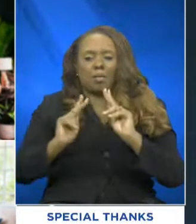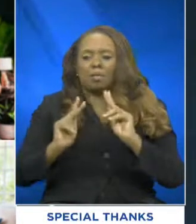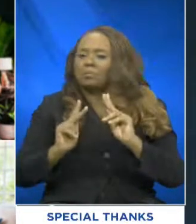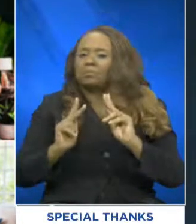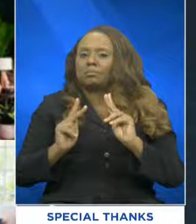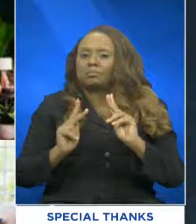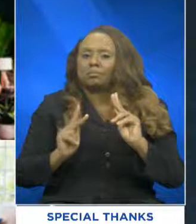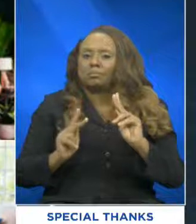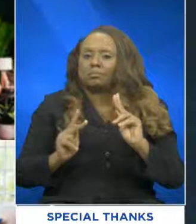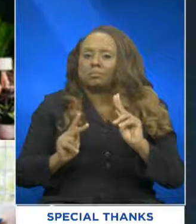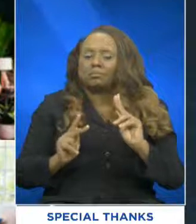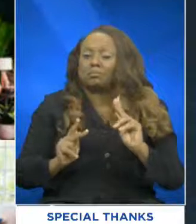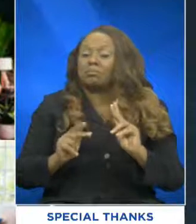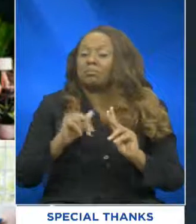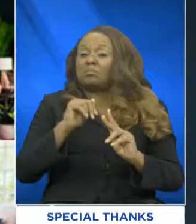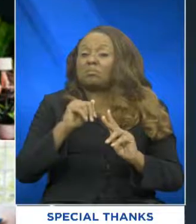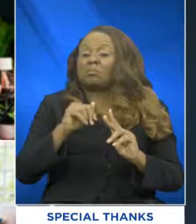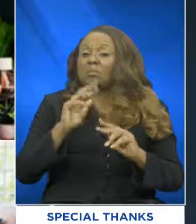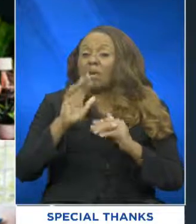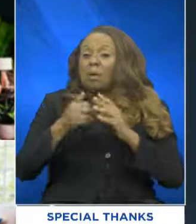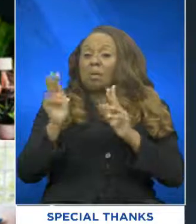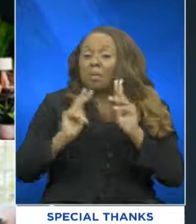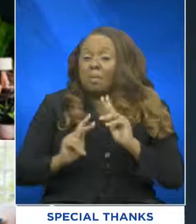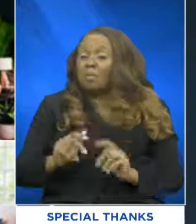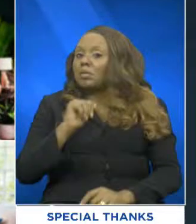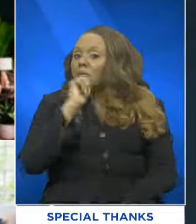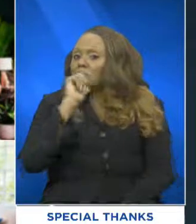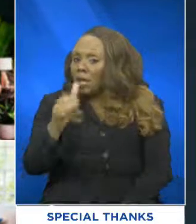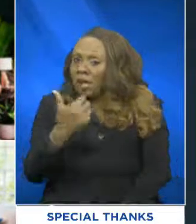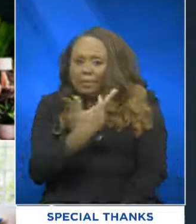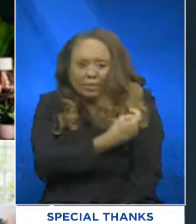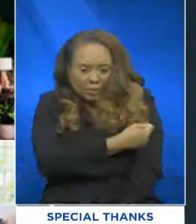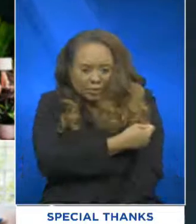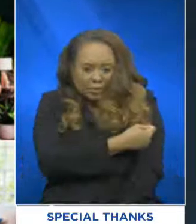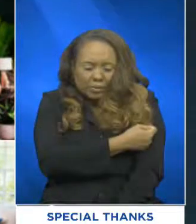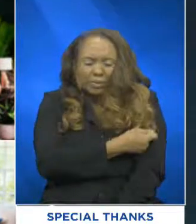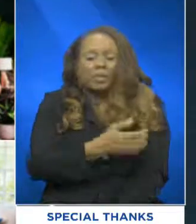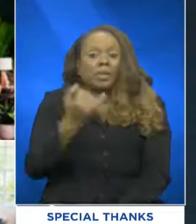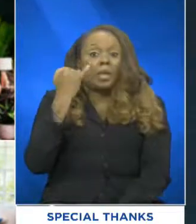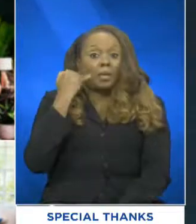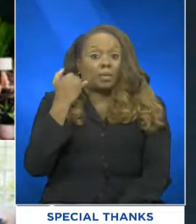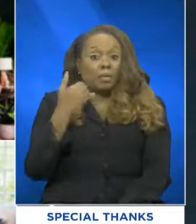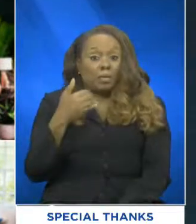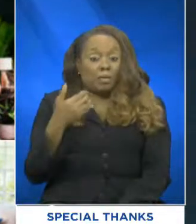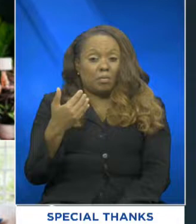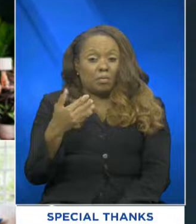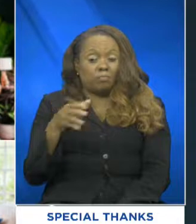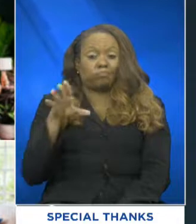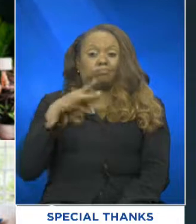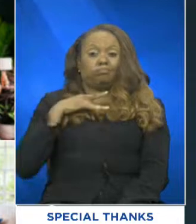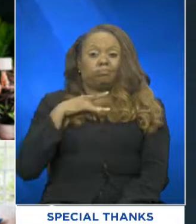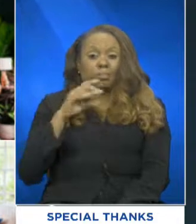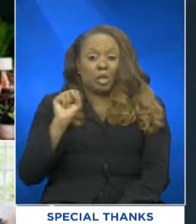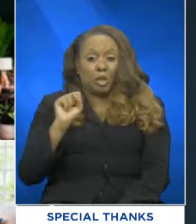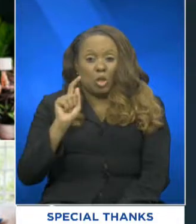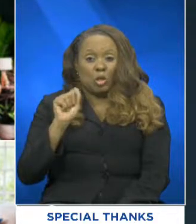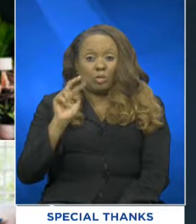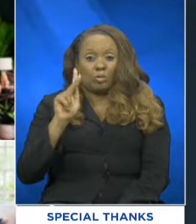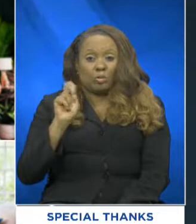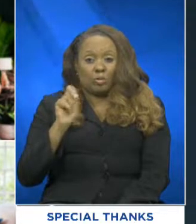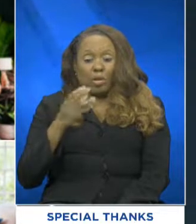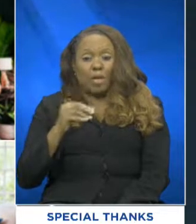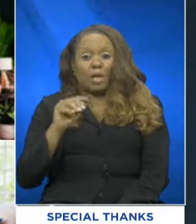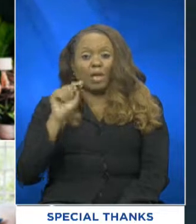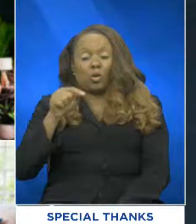In particular, if they've had a stroke that has led to a bleed, we can't treat that